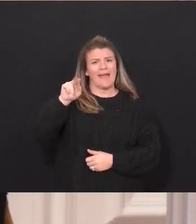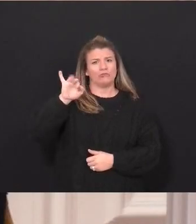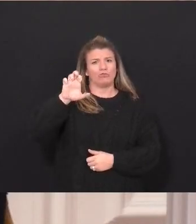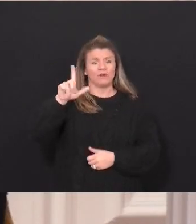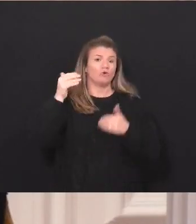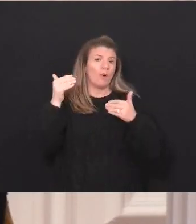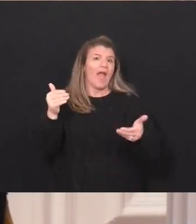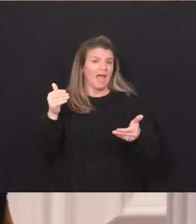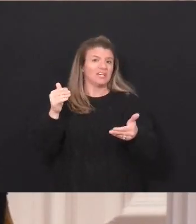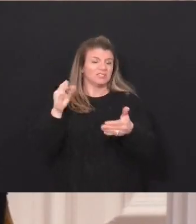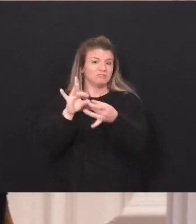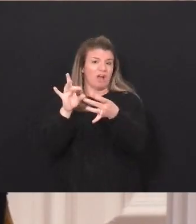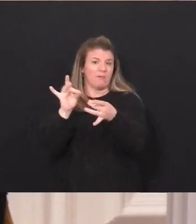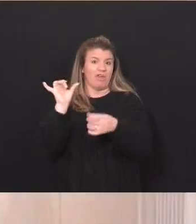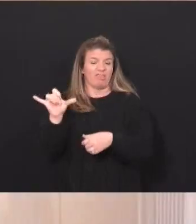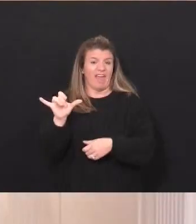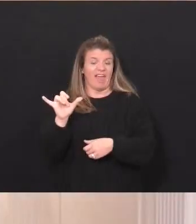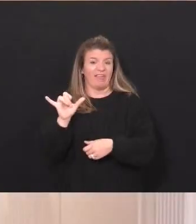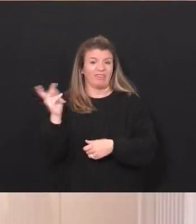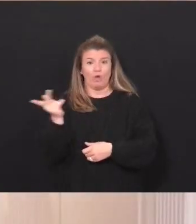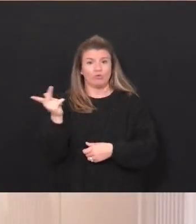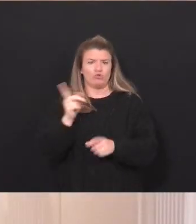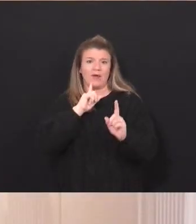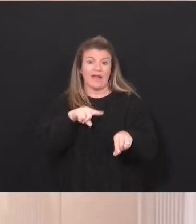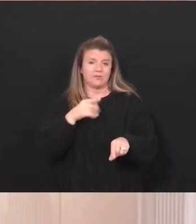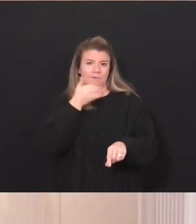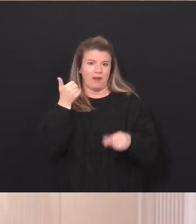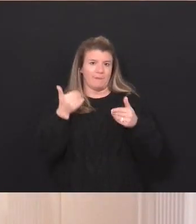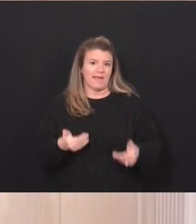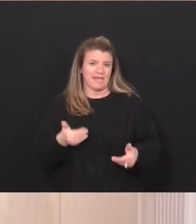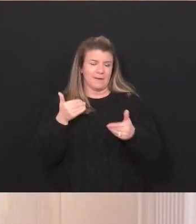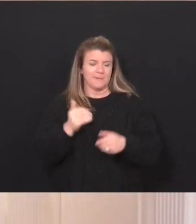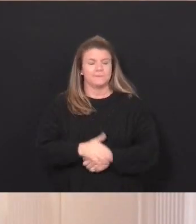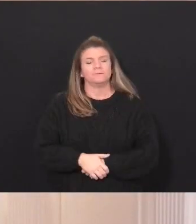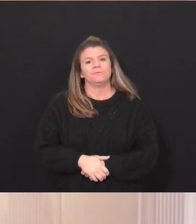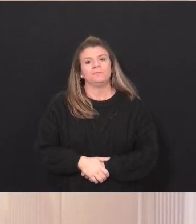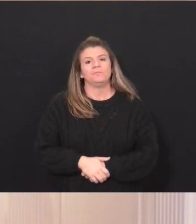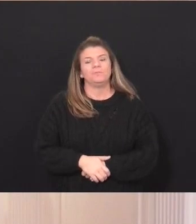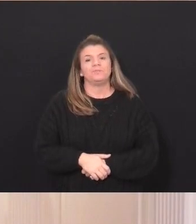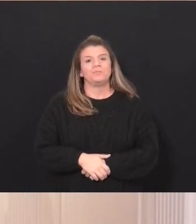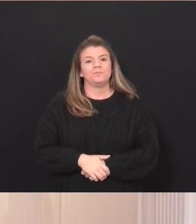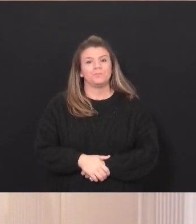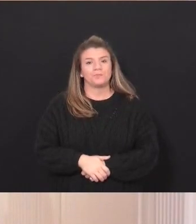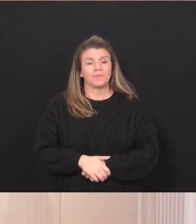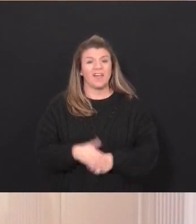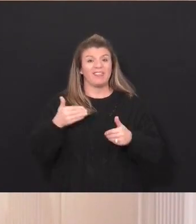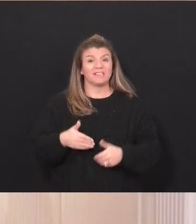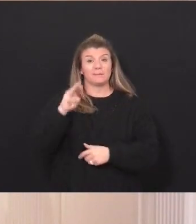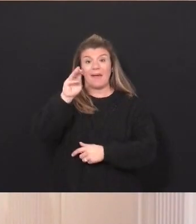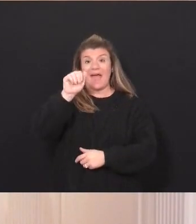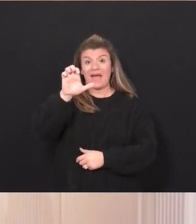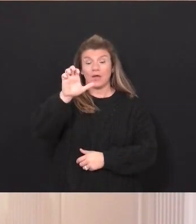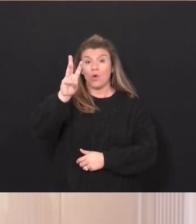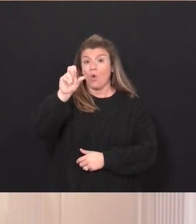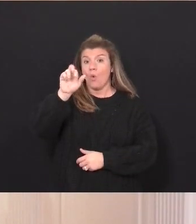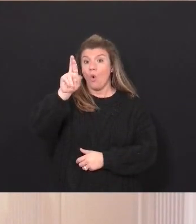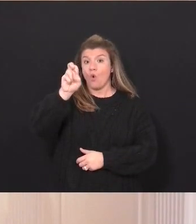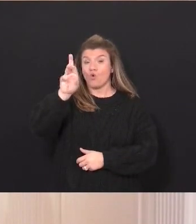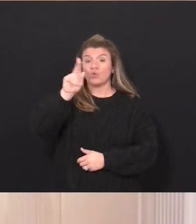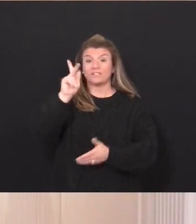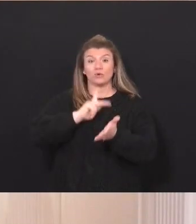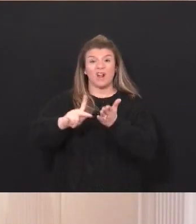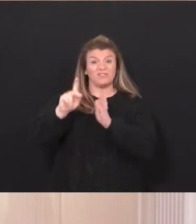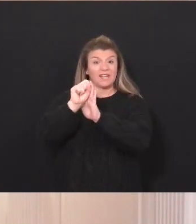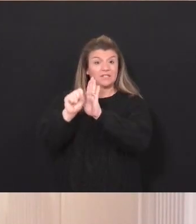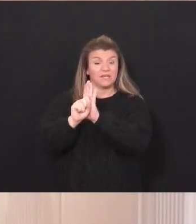as they can probably answer this better than I. I'll say this is Mac Warner, Secretary of State.